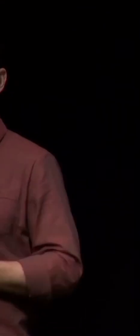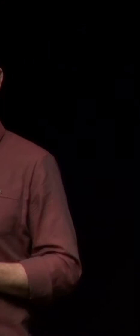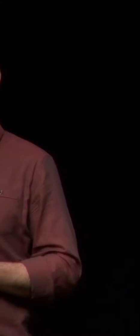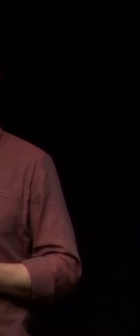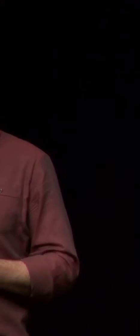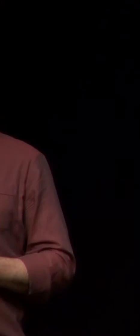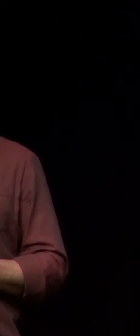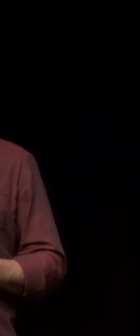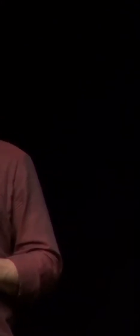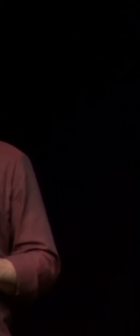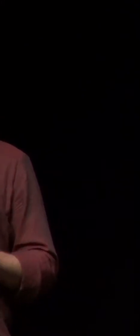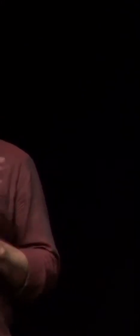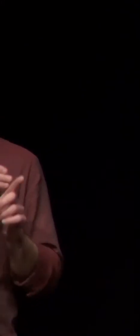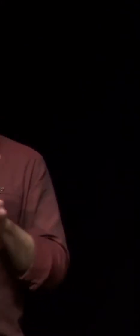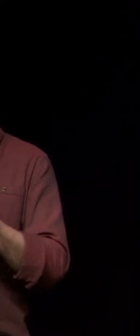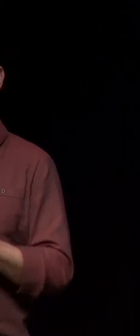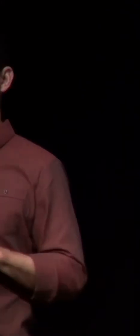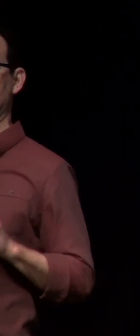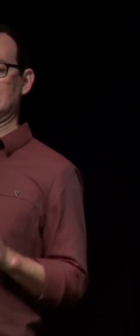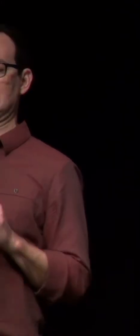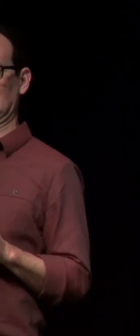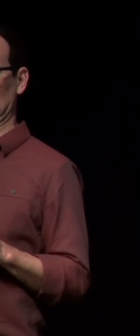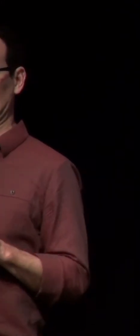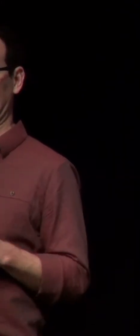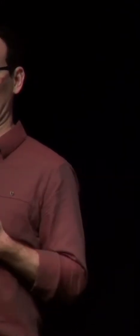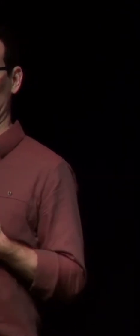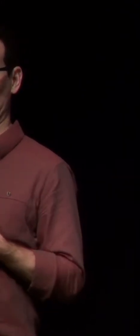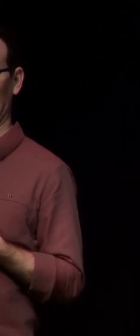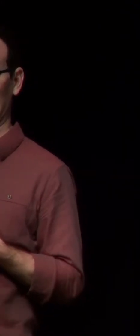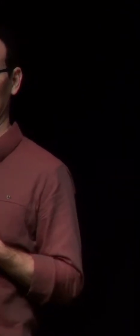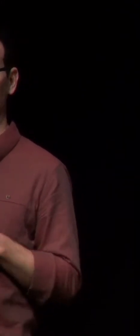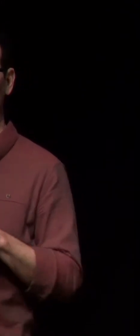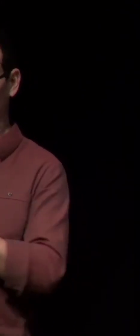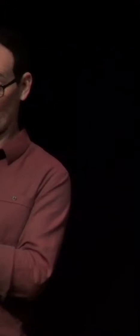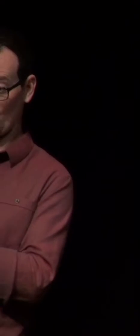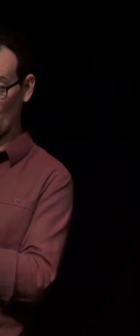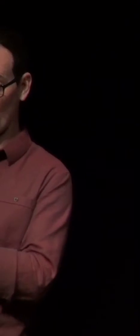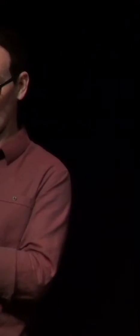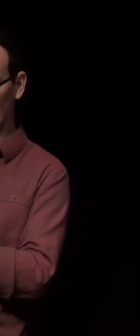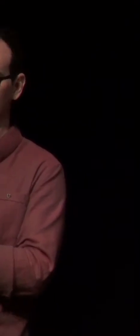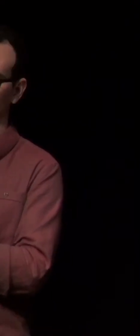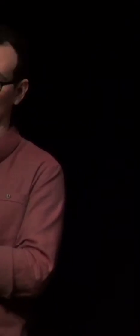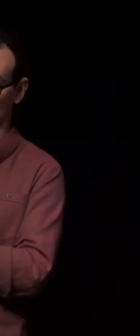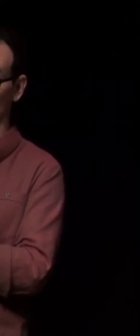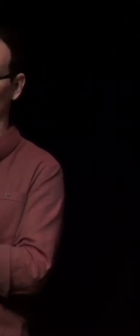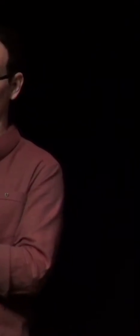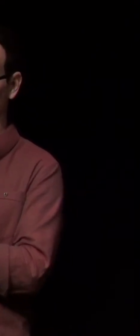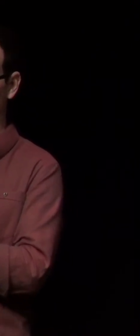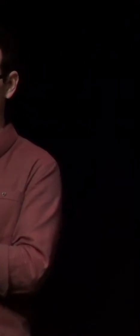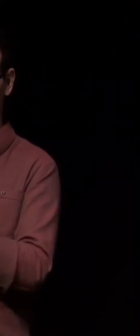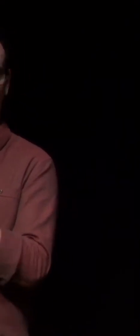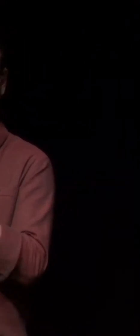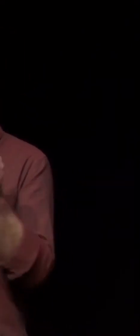nervous in different sectors of society, using the words, never mind the word quota, but even the words rights or human